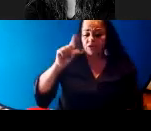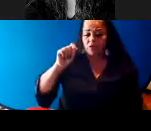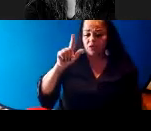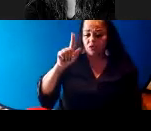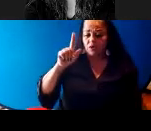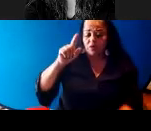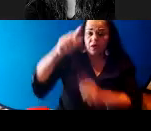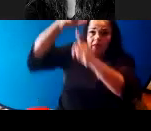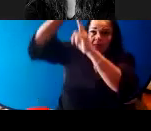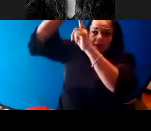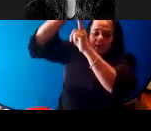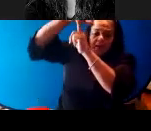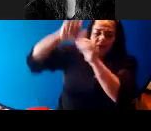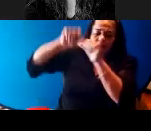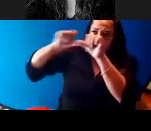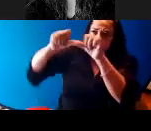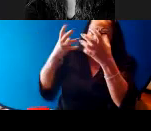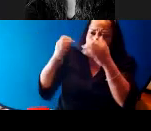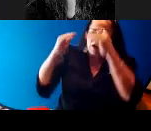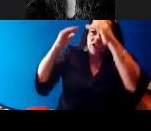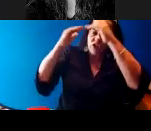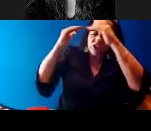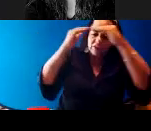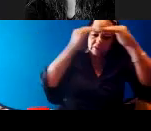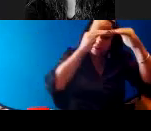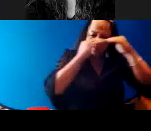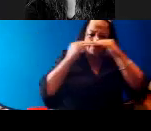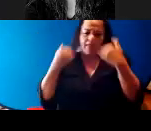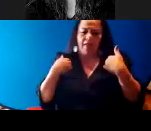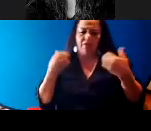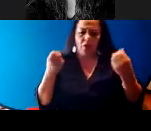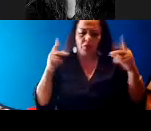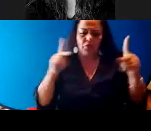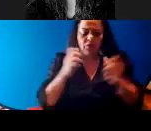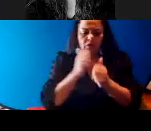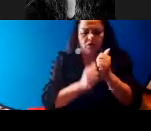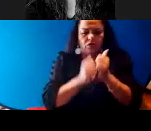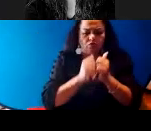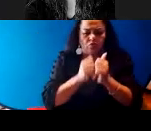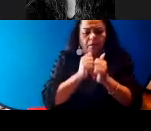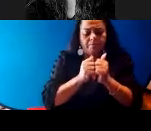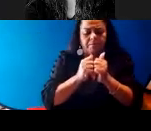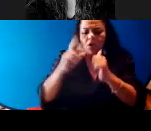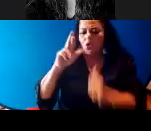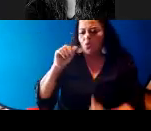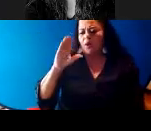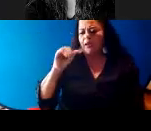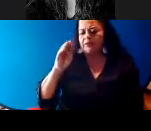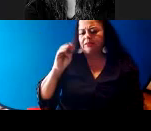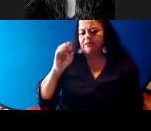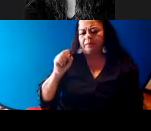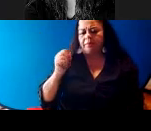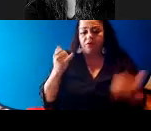Capitol insurrection and continued injustice, we have the opportunity to disrupt the legacy of racism. So let's create